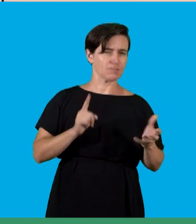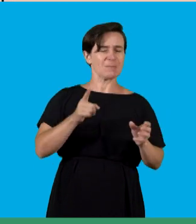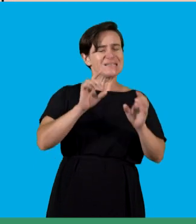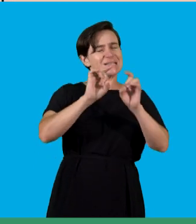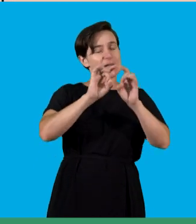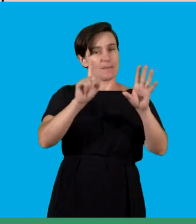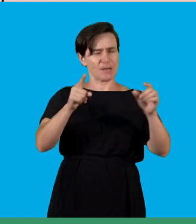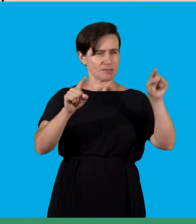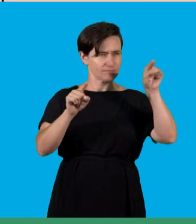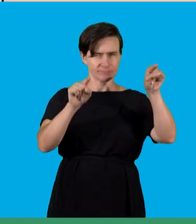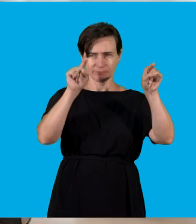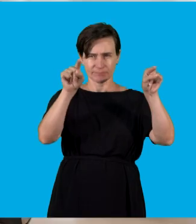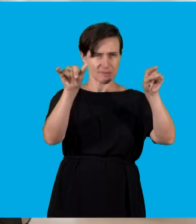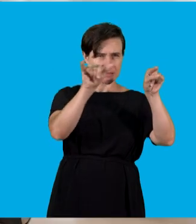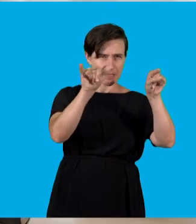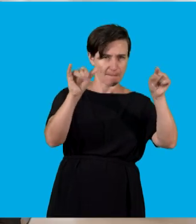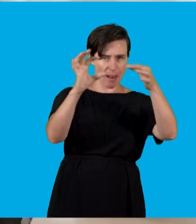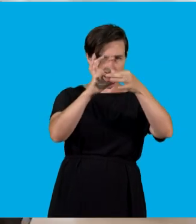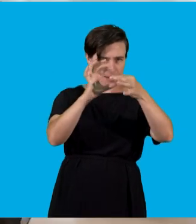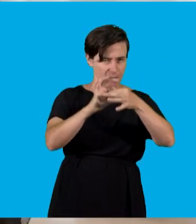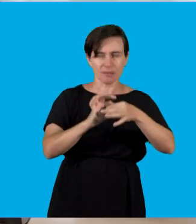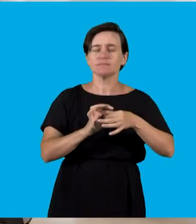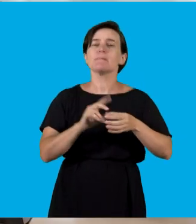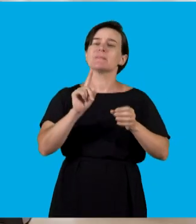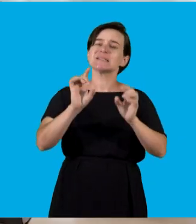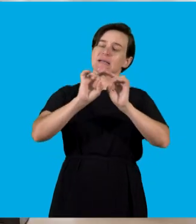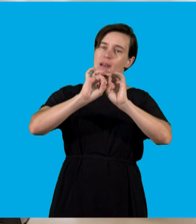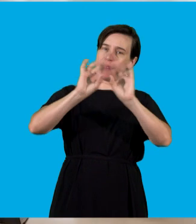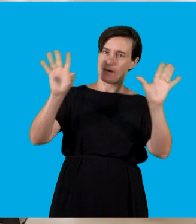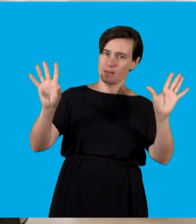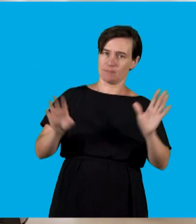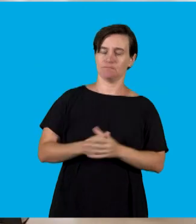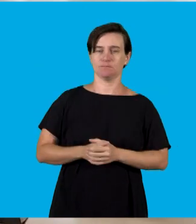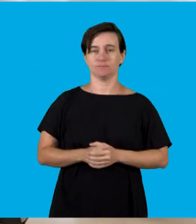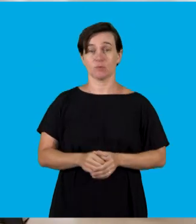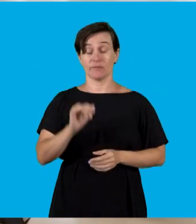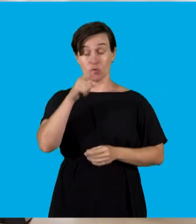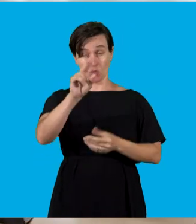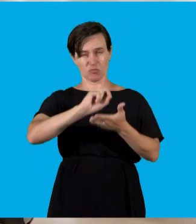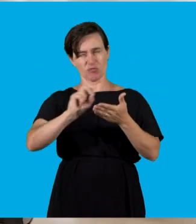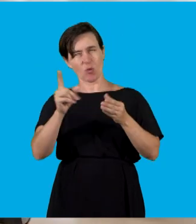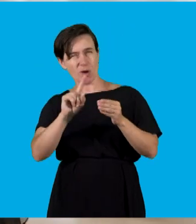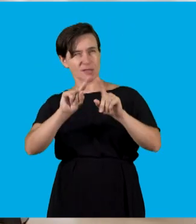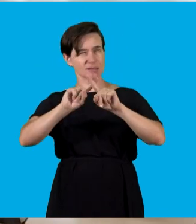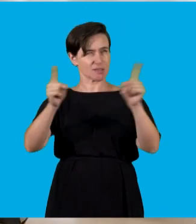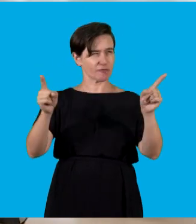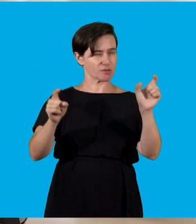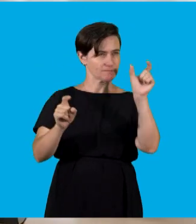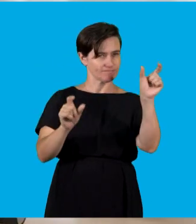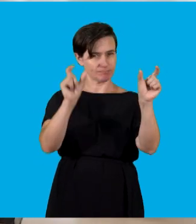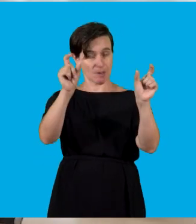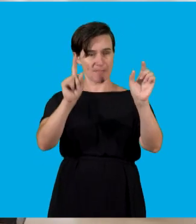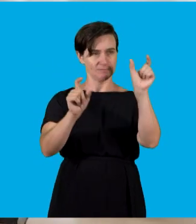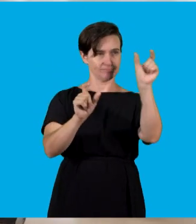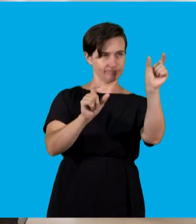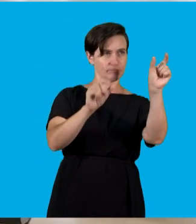be clear. So obviously, when you write the distinction or the differences between the sole trader and a partnership, it does not necessarily mean